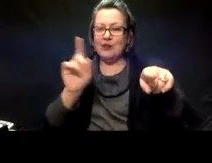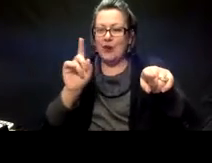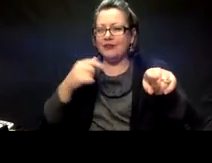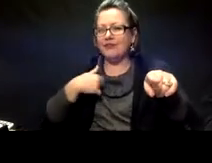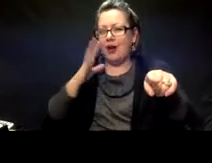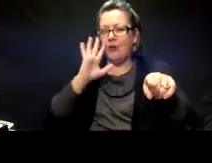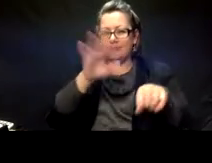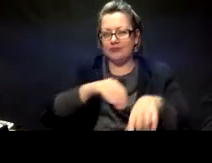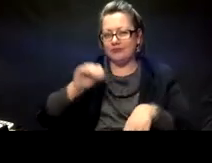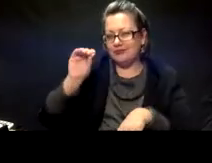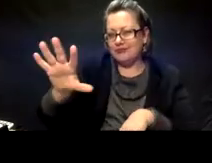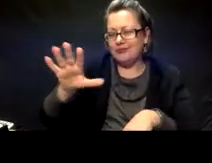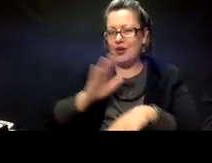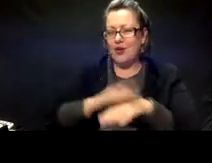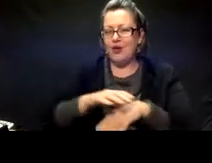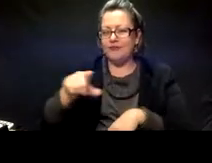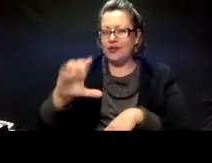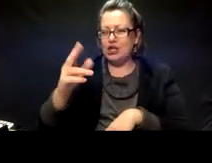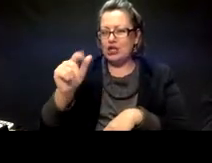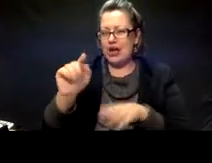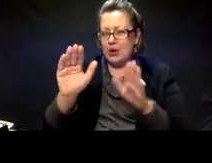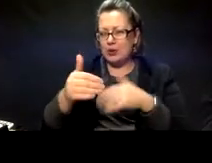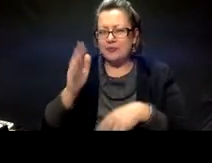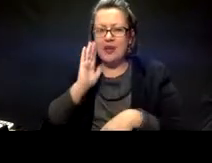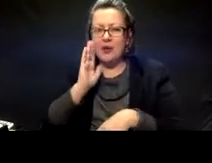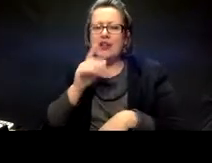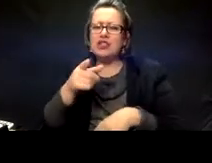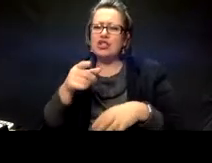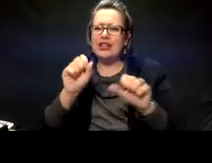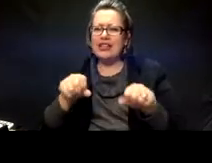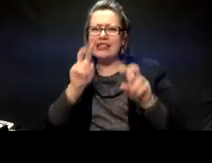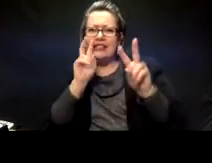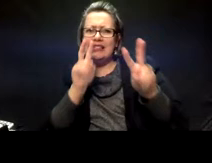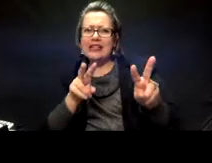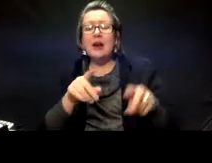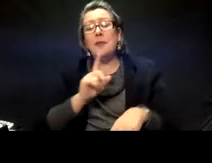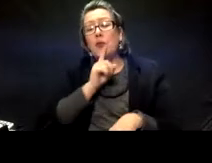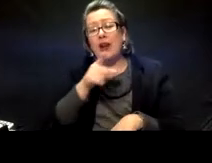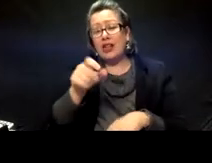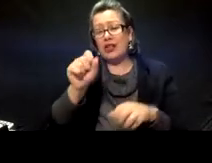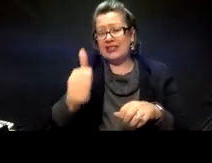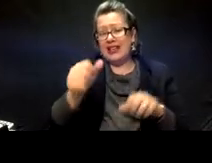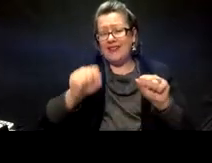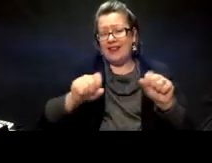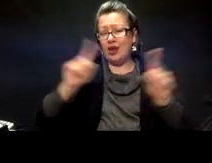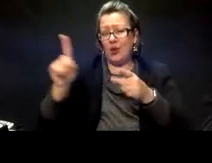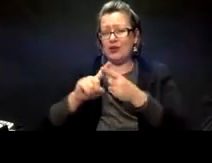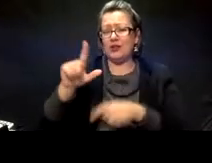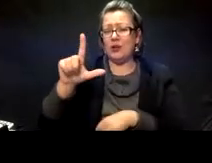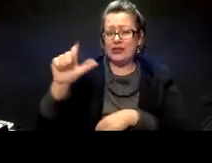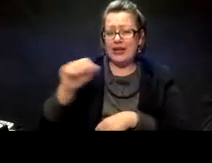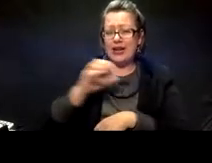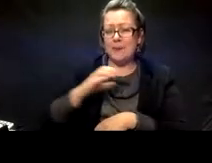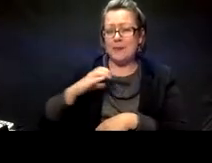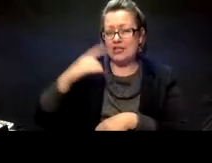And so this is where I will copy and paste this into the chat room at the end. And you can see that. And